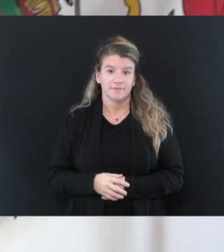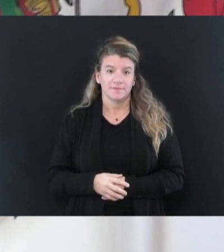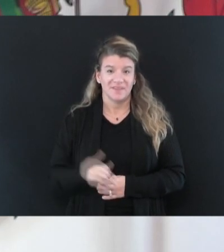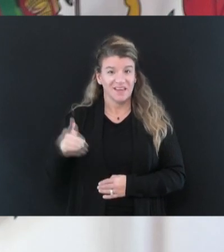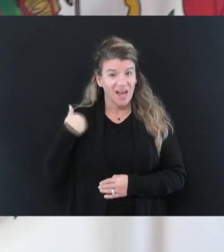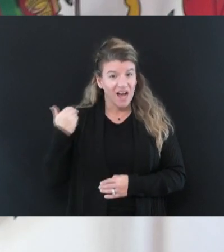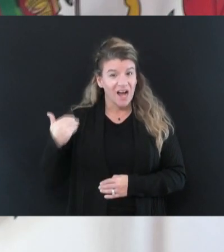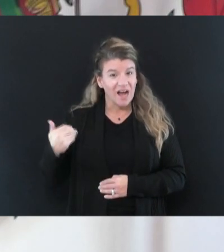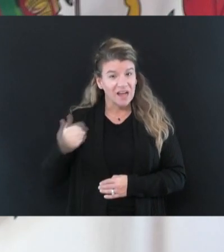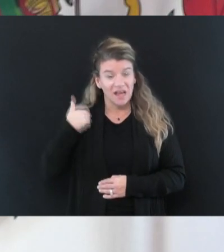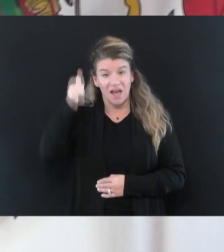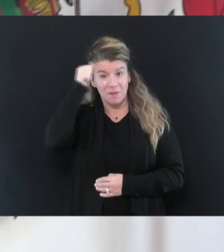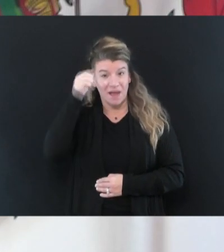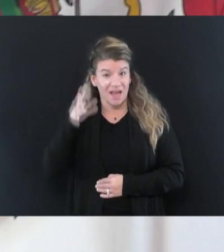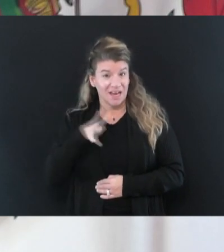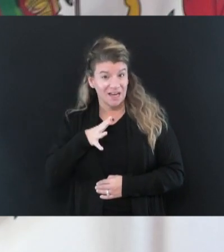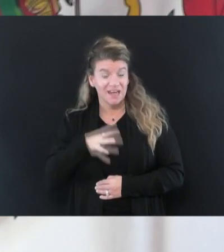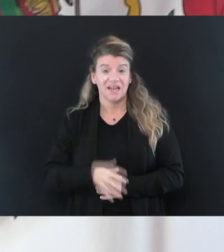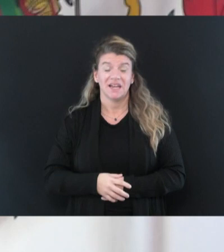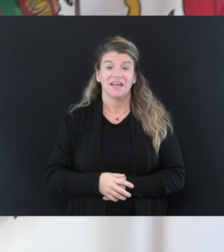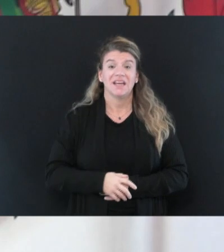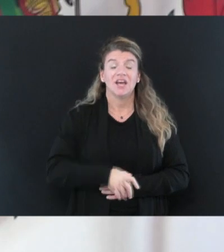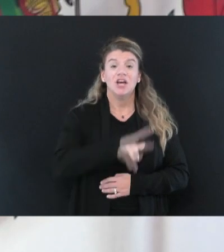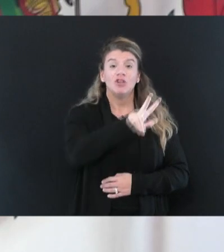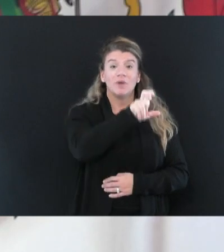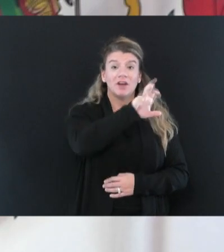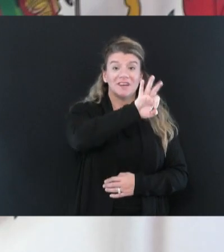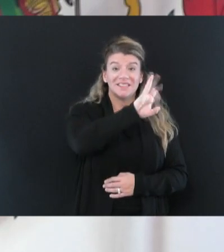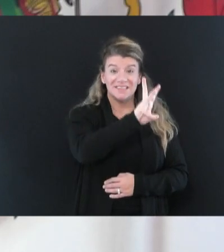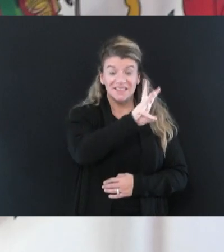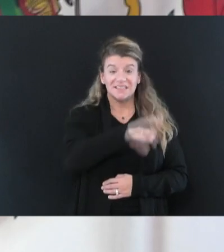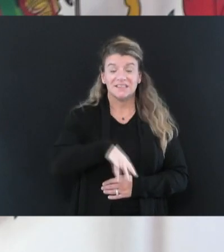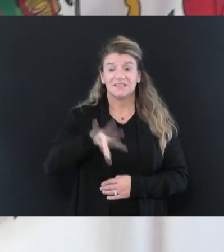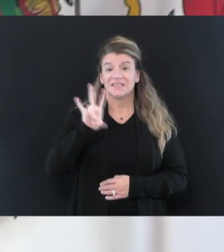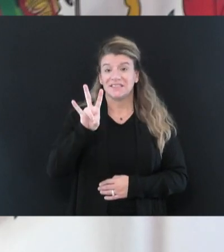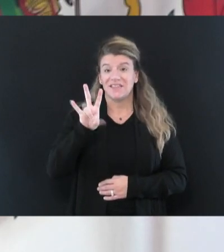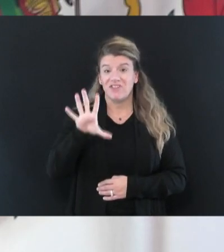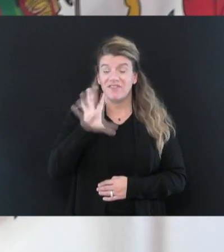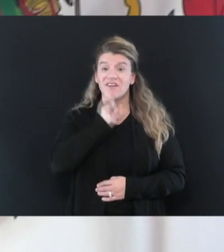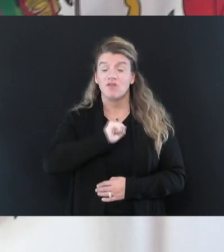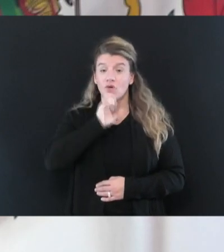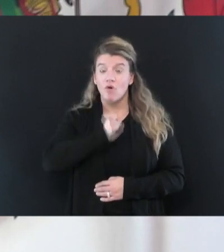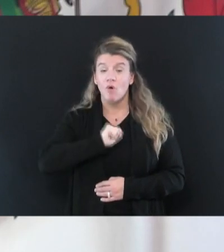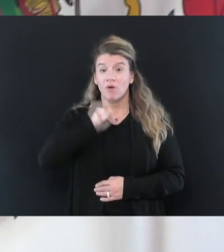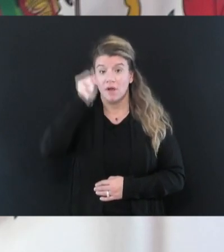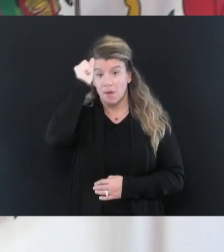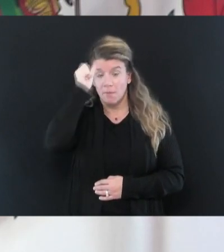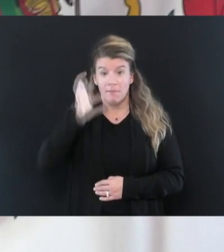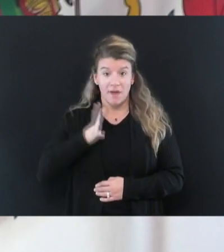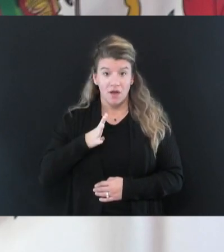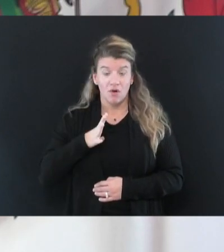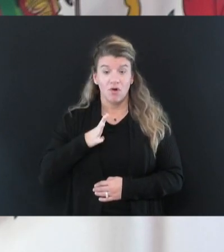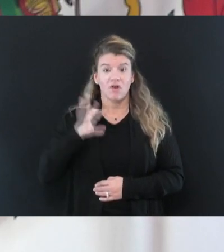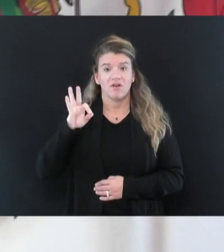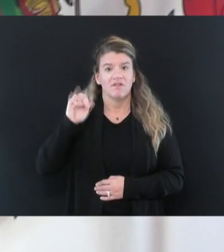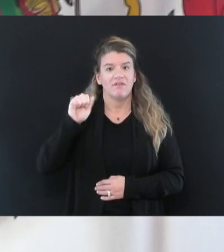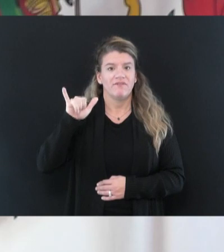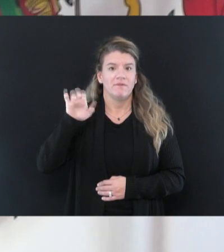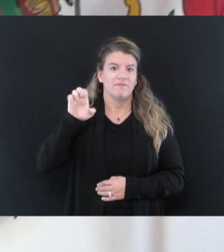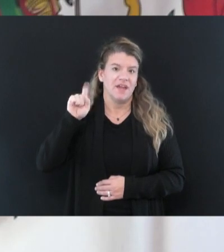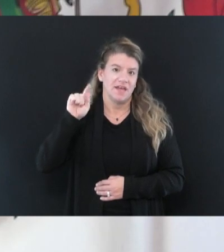Young man. Our 396th death, a 75-year-old male from Fayette